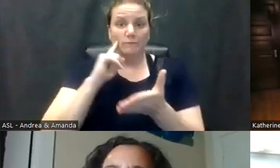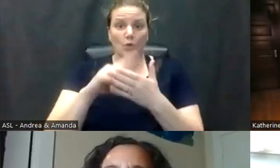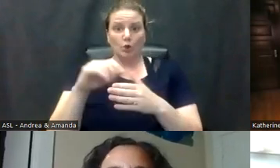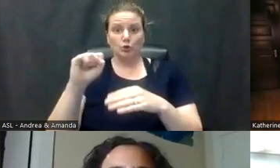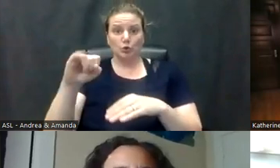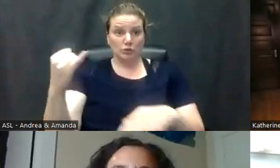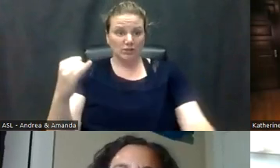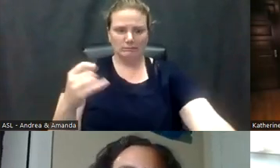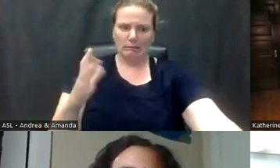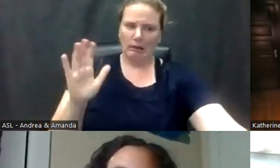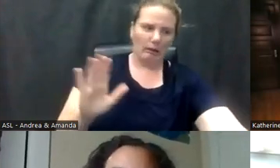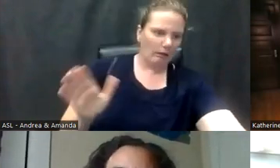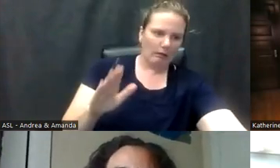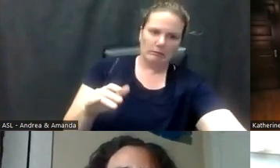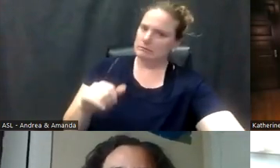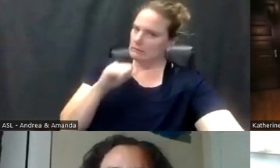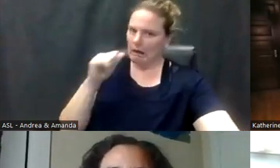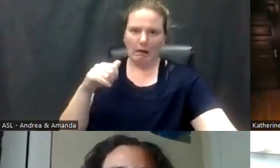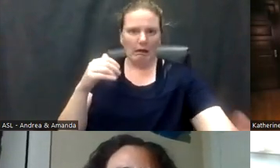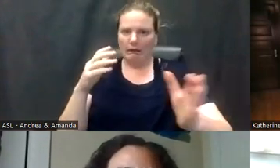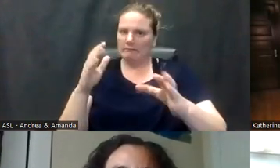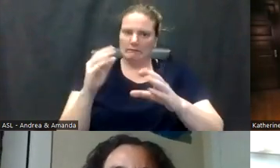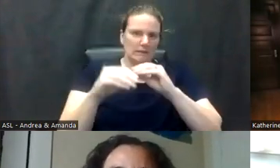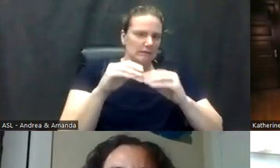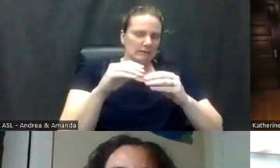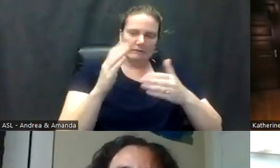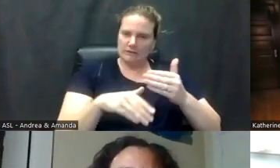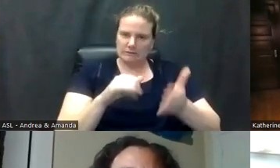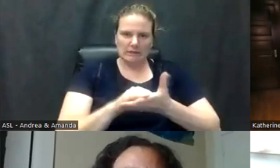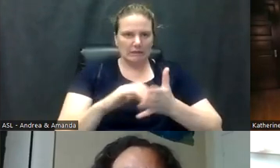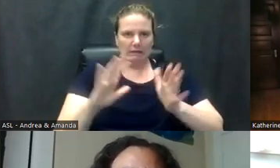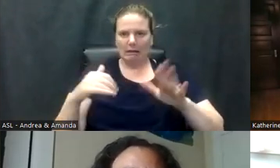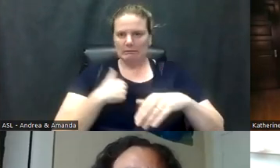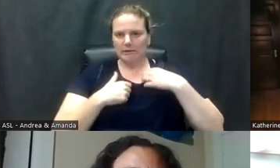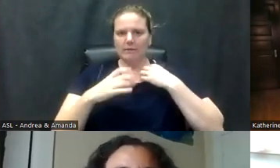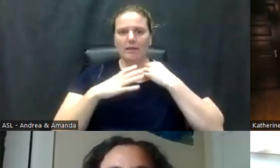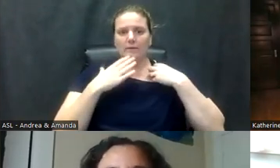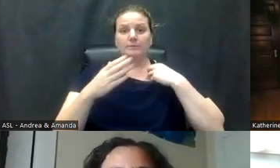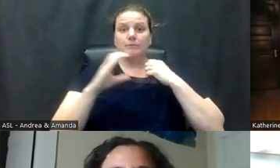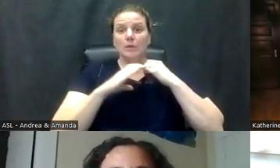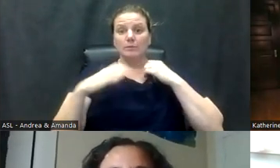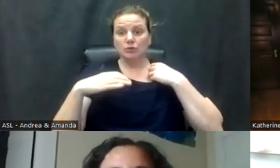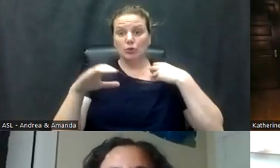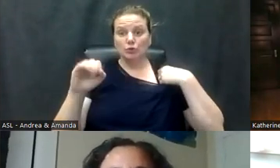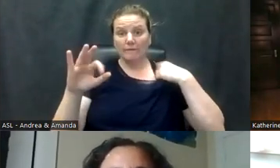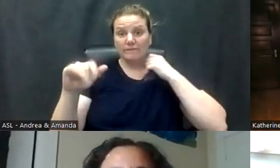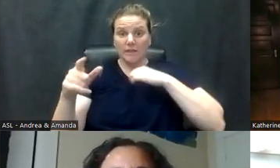that, I'm sorry. Oh, no, okay, thank you very much, thank you. And then Commissioner Sophia,